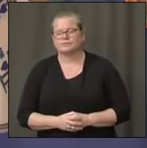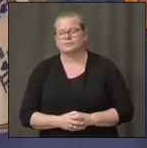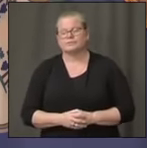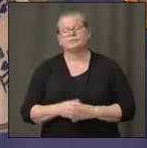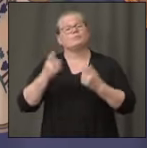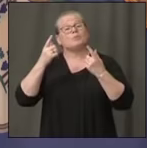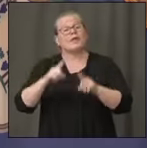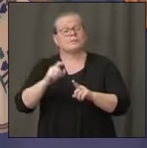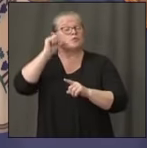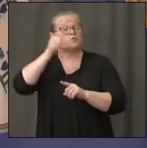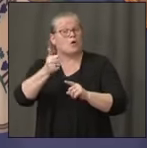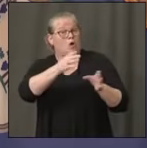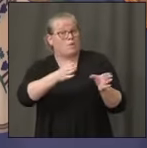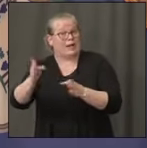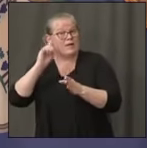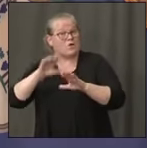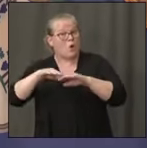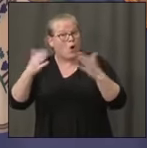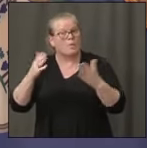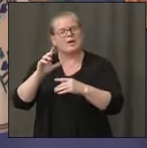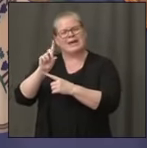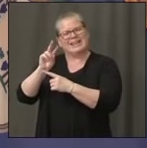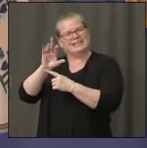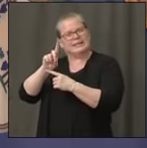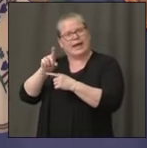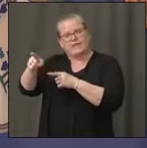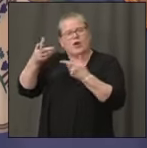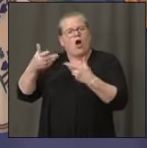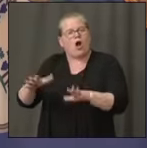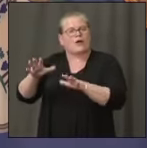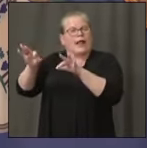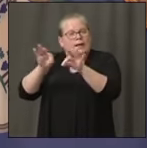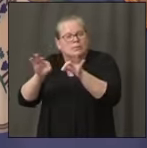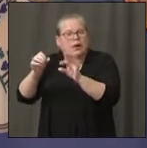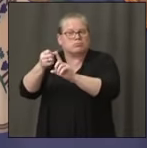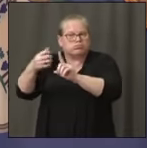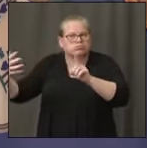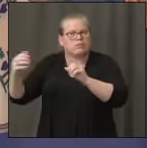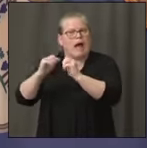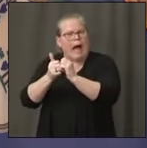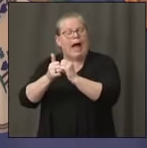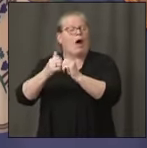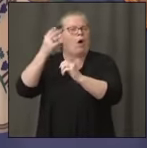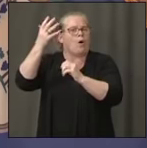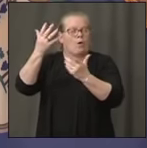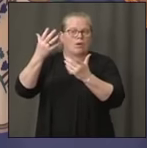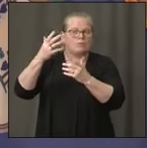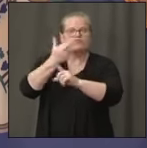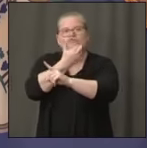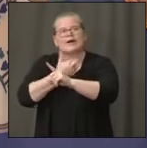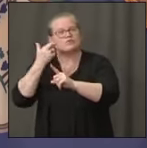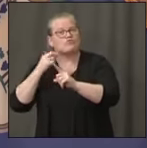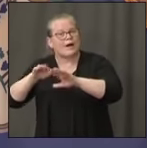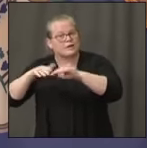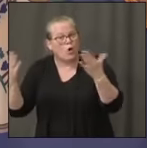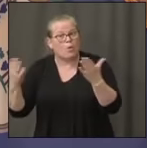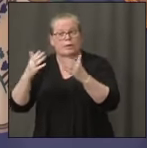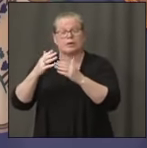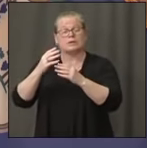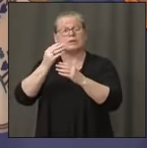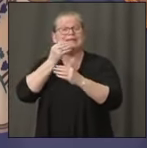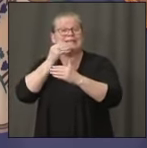good detail in terms of what we're doing in terms of indoor dining, since outdoor dining has worked pretty successfully over the last four